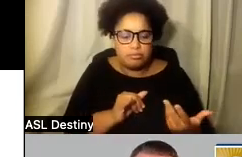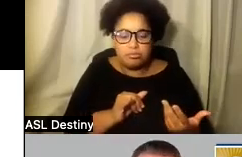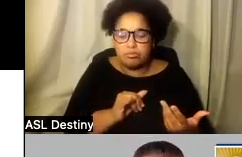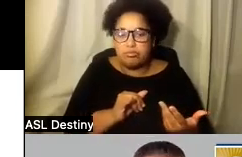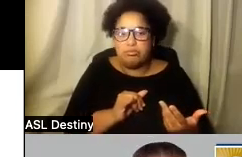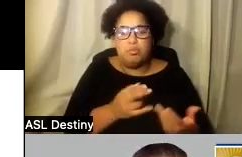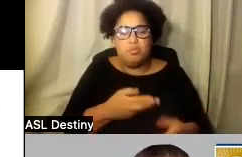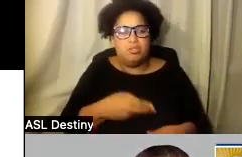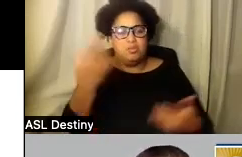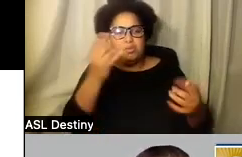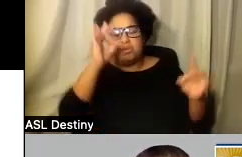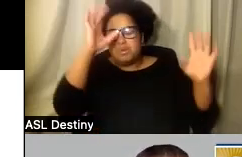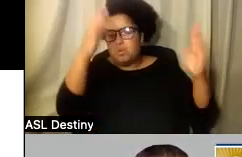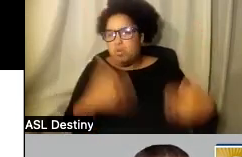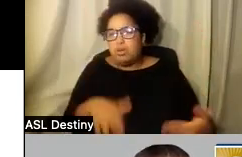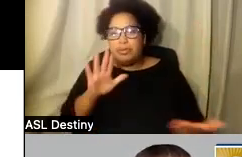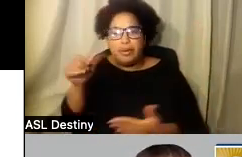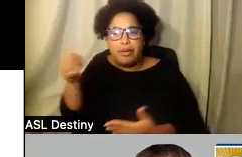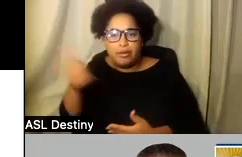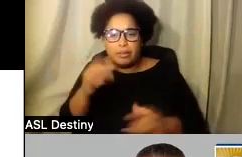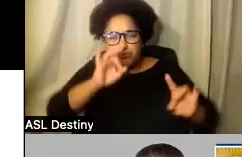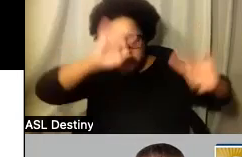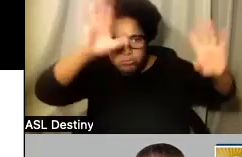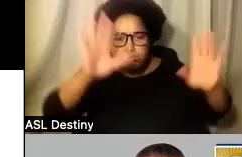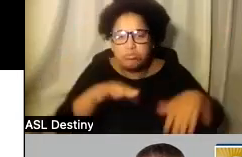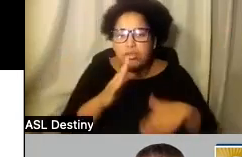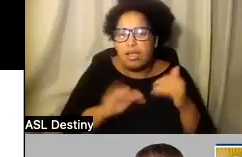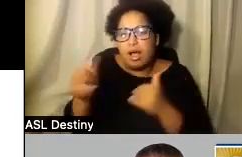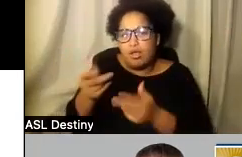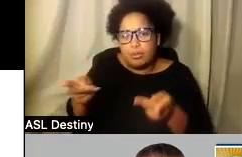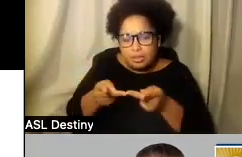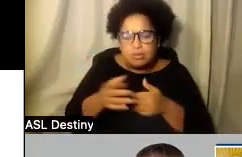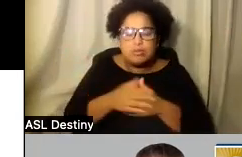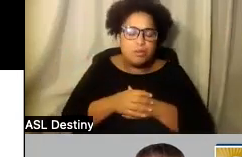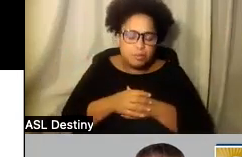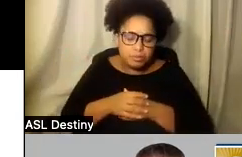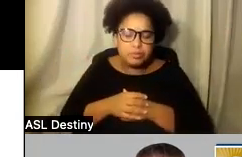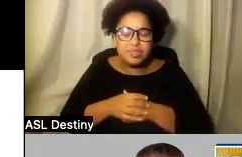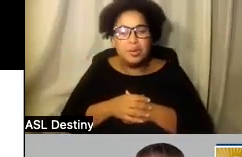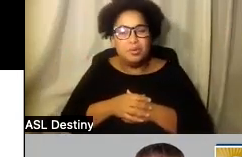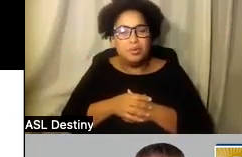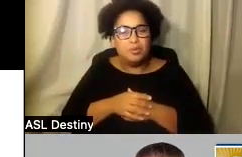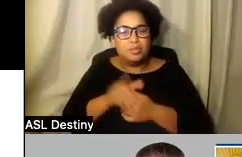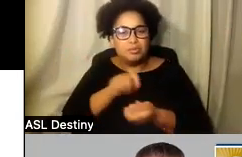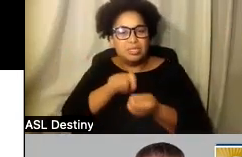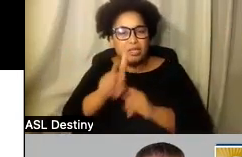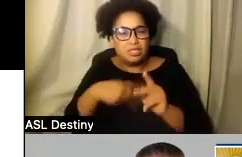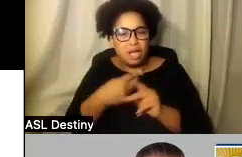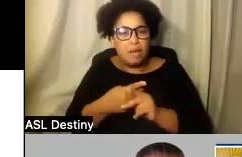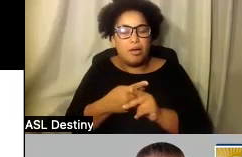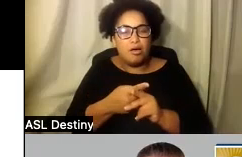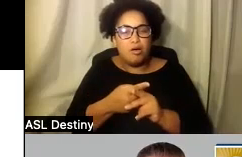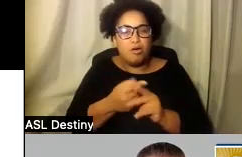disproportionately higher for them maybe than other places. So that was kind of a very specific criteria that we were looking